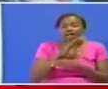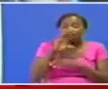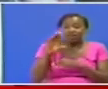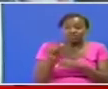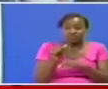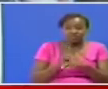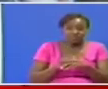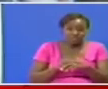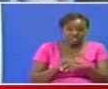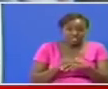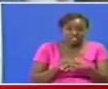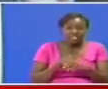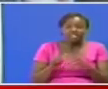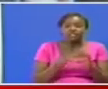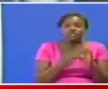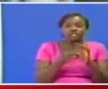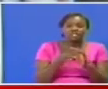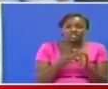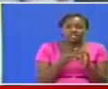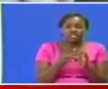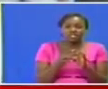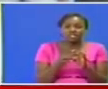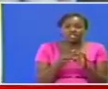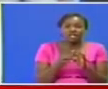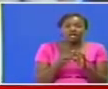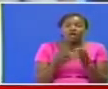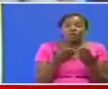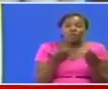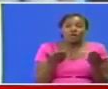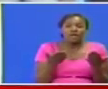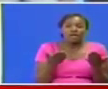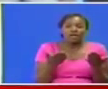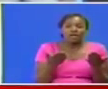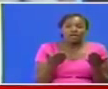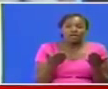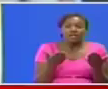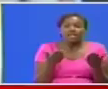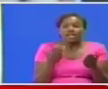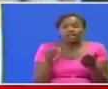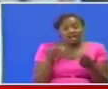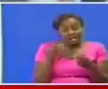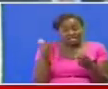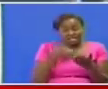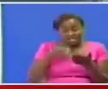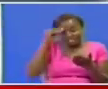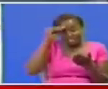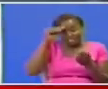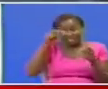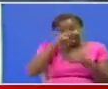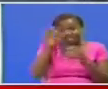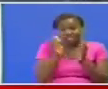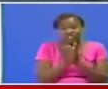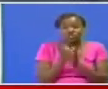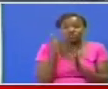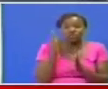And I want to tell you this, that whereas, and for those of you interested in international law, it is the right of